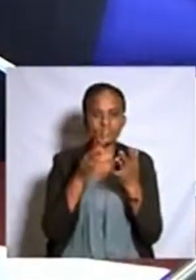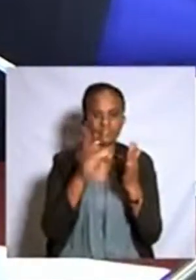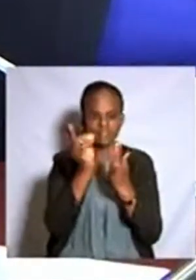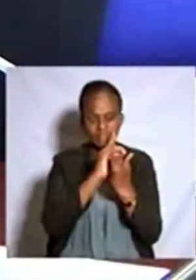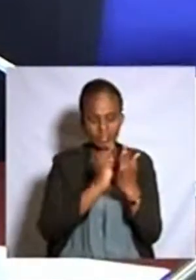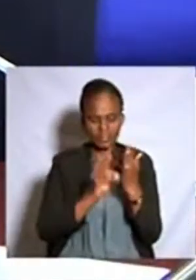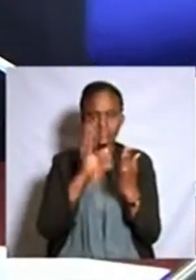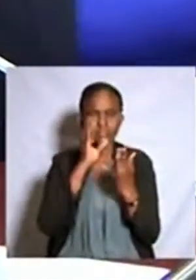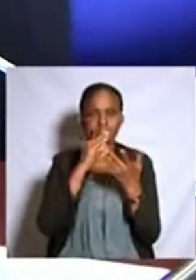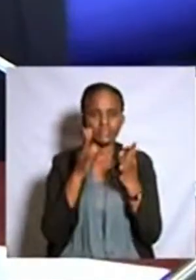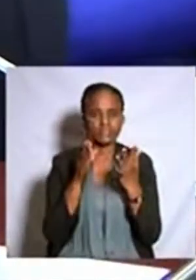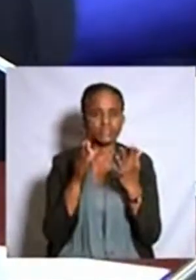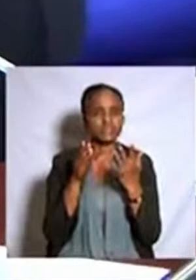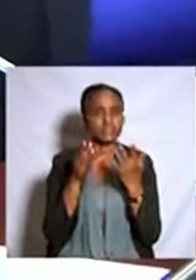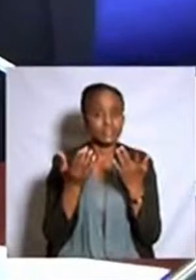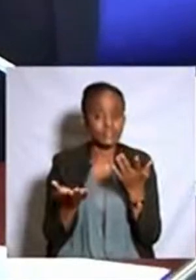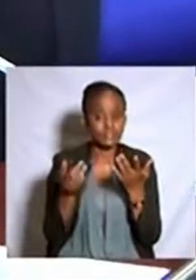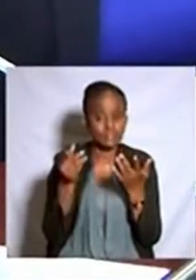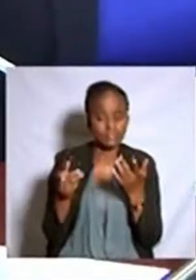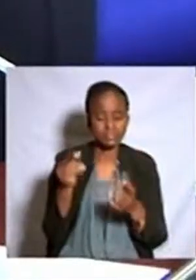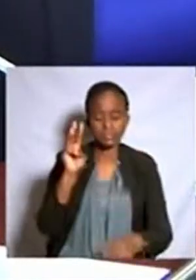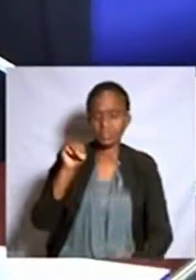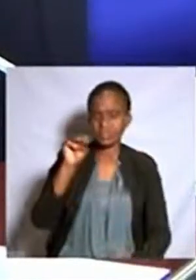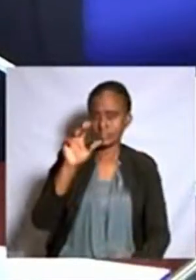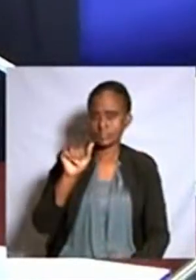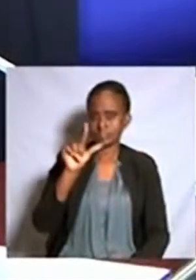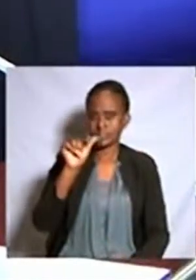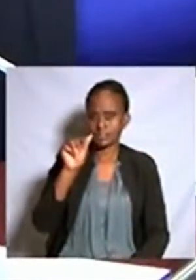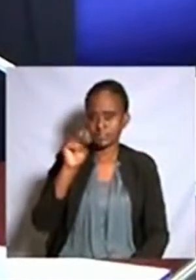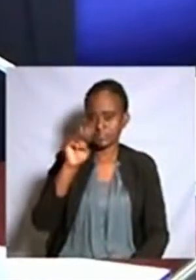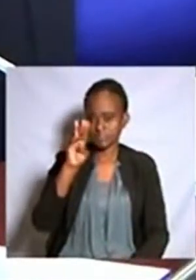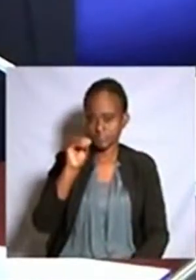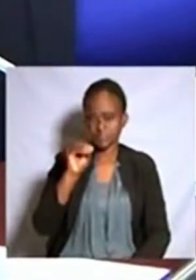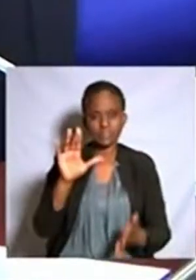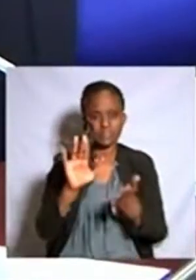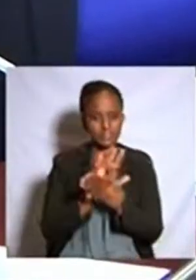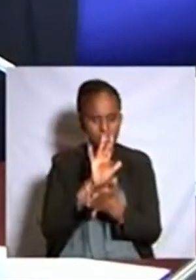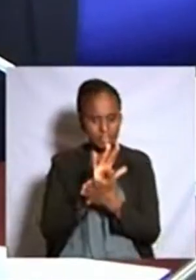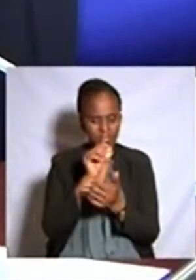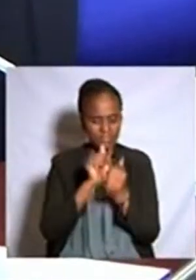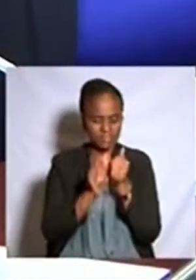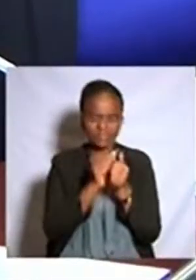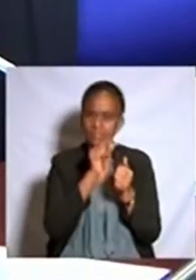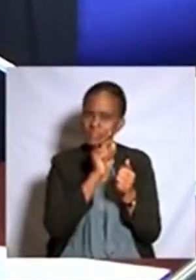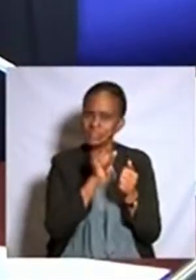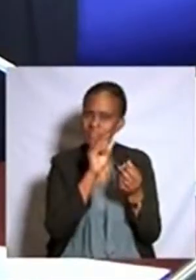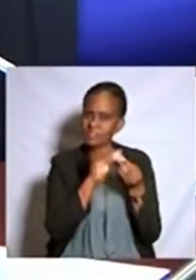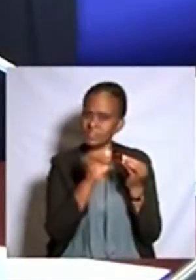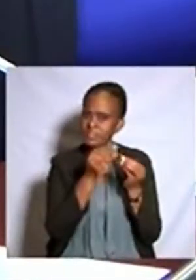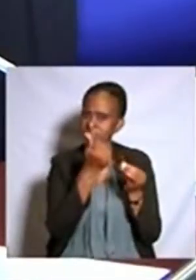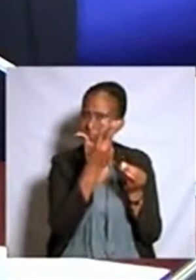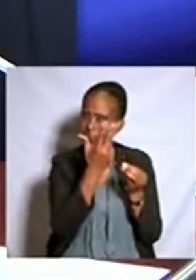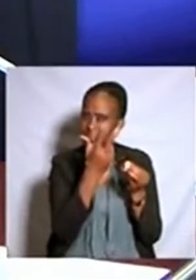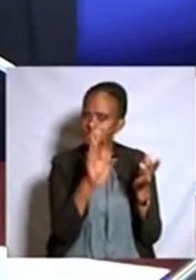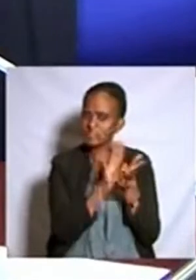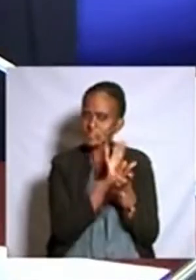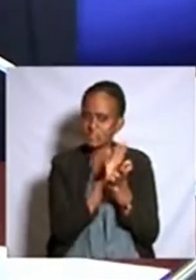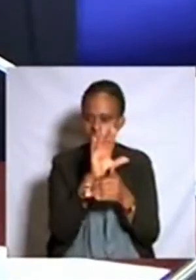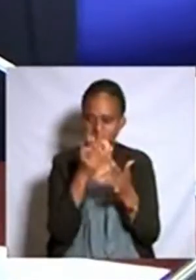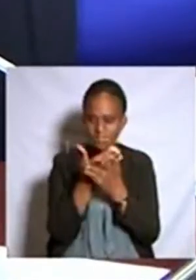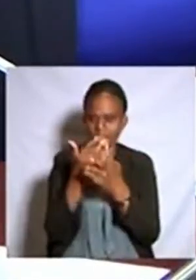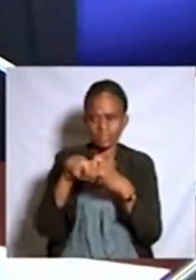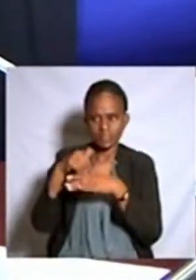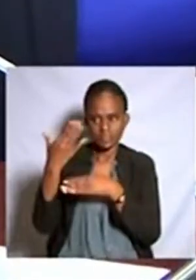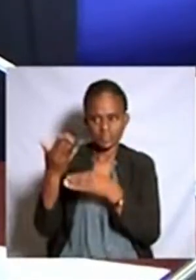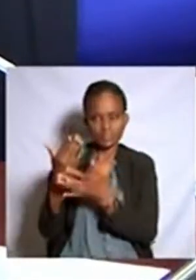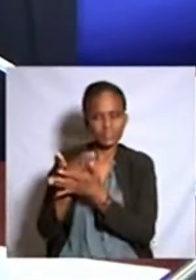drafted. Malambo Mao Mwinga, the document, that's item 13, Chair. The document were outsourced